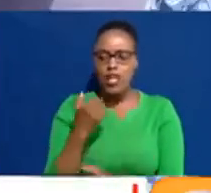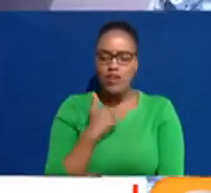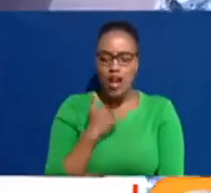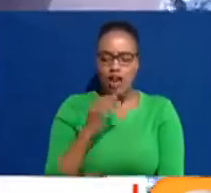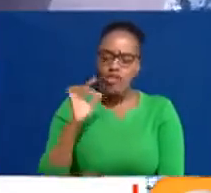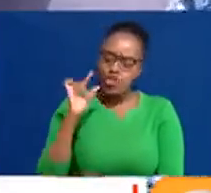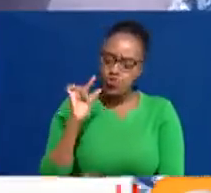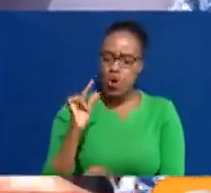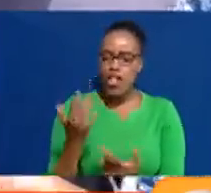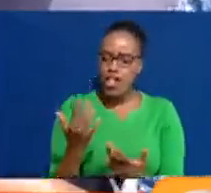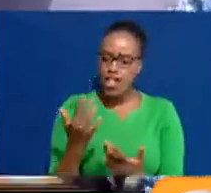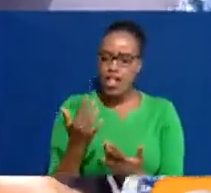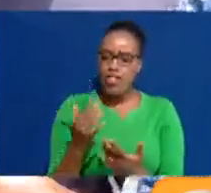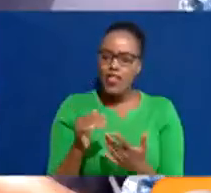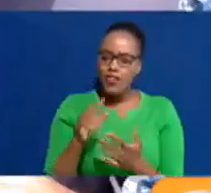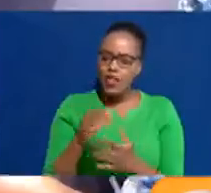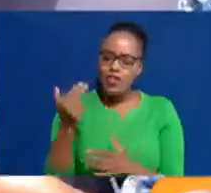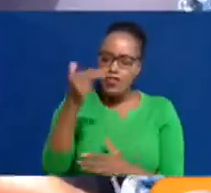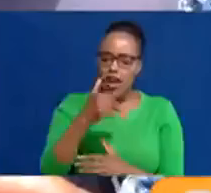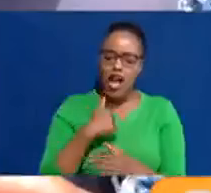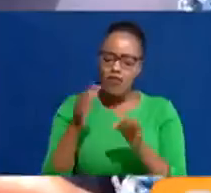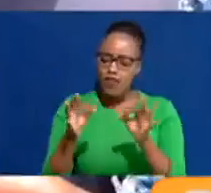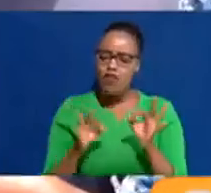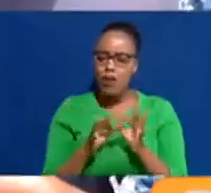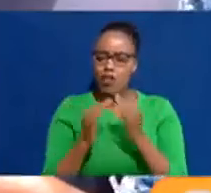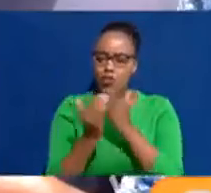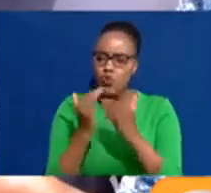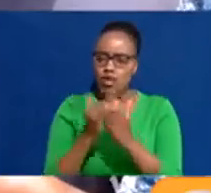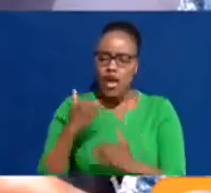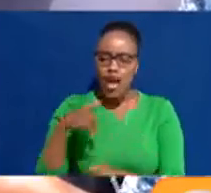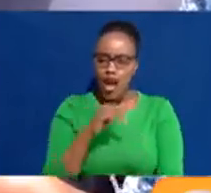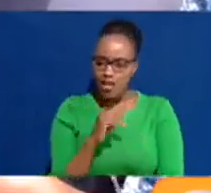kitu. Bei ya unga ndio hiyo pia iko juu. We have families to cater for. Tuna